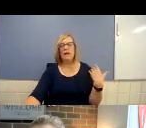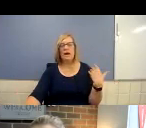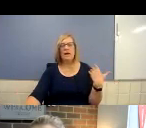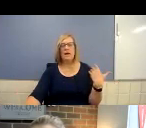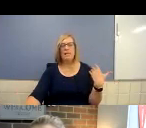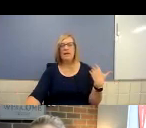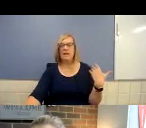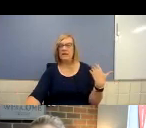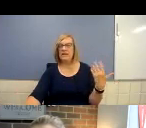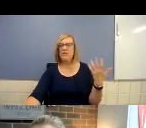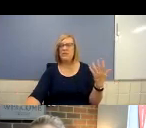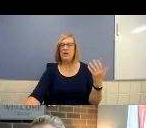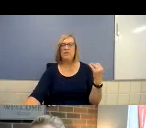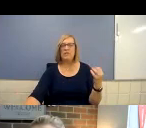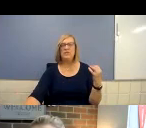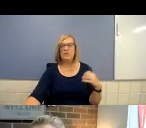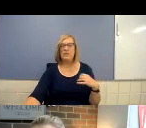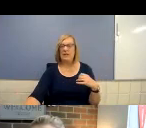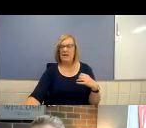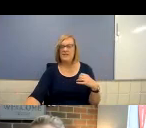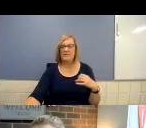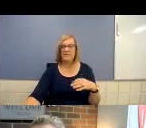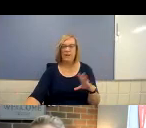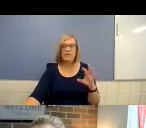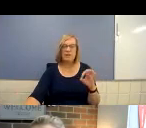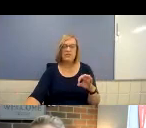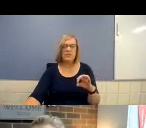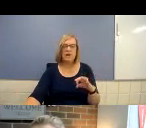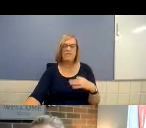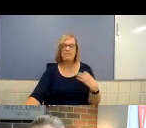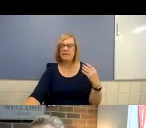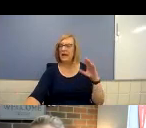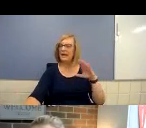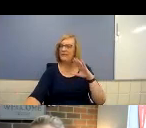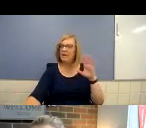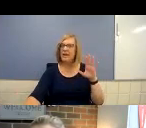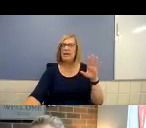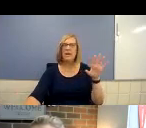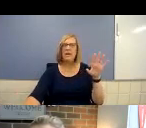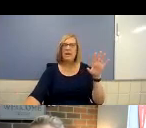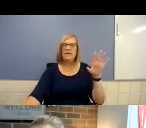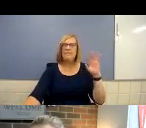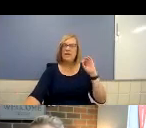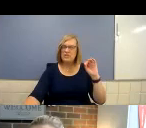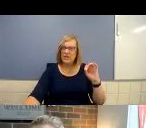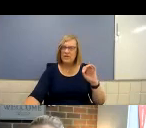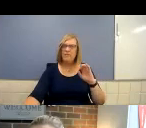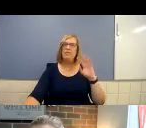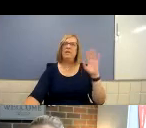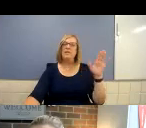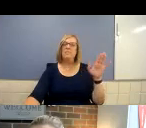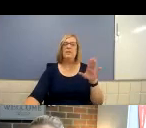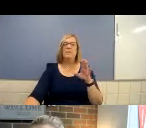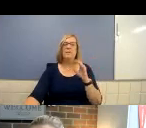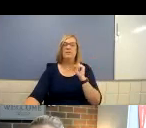1, and then you start your first interpreting class. And we start you off kind of at a introductory